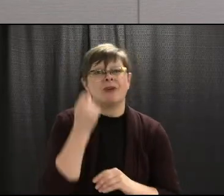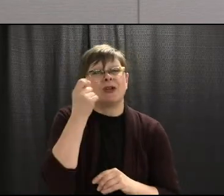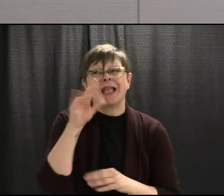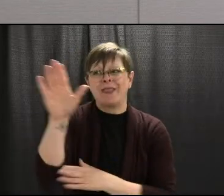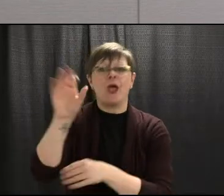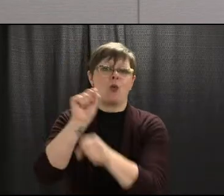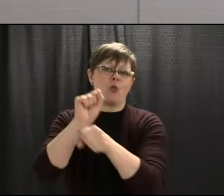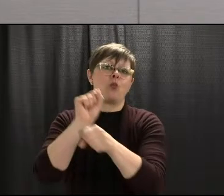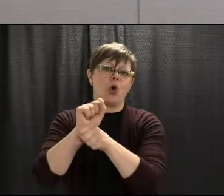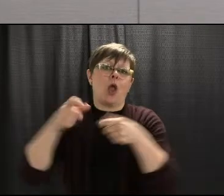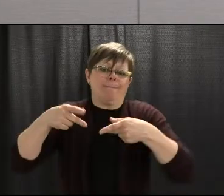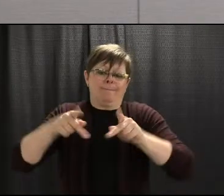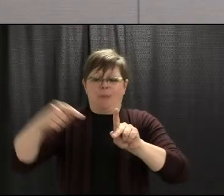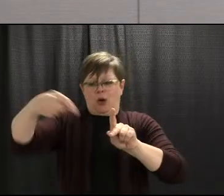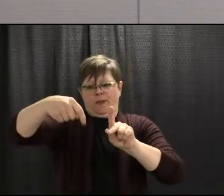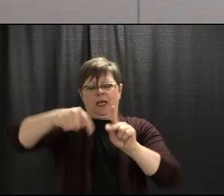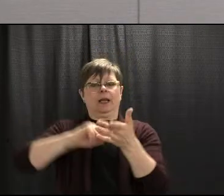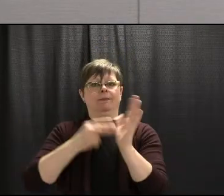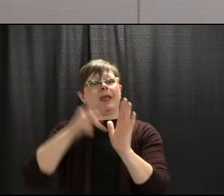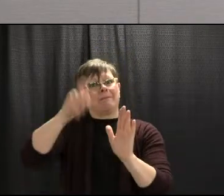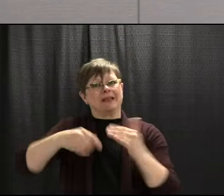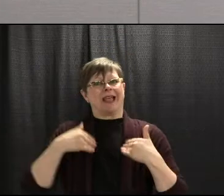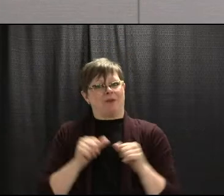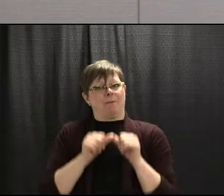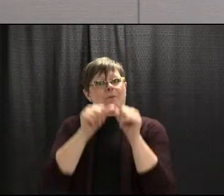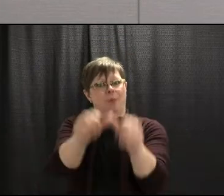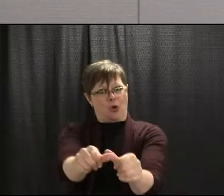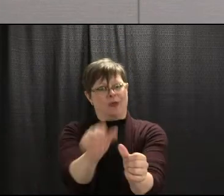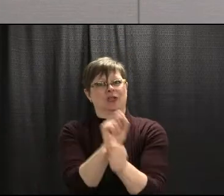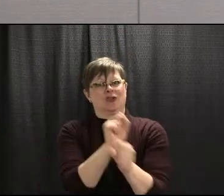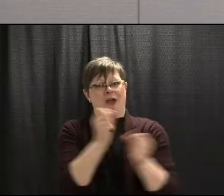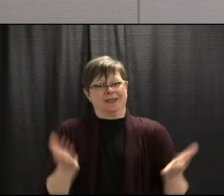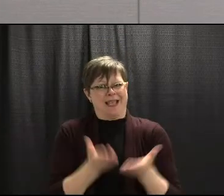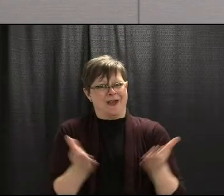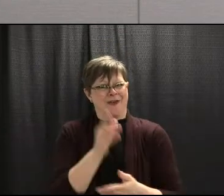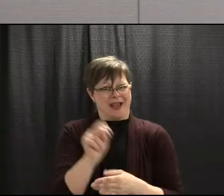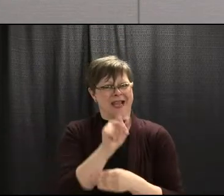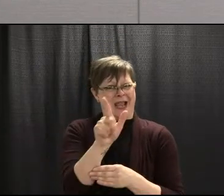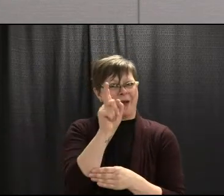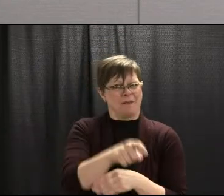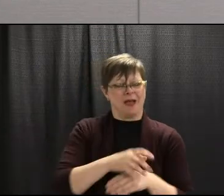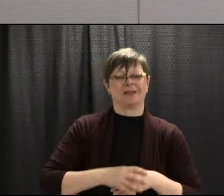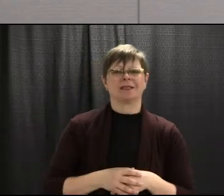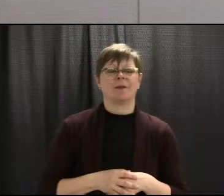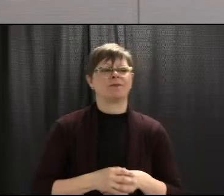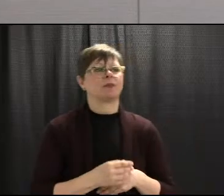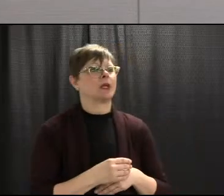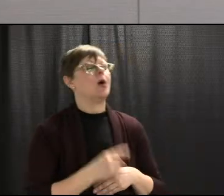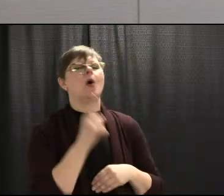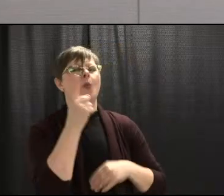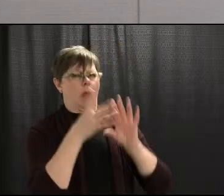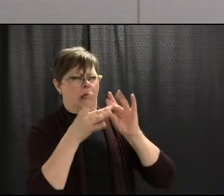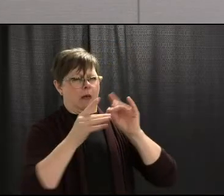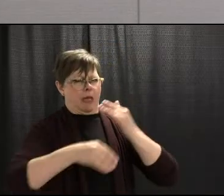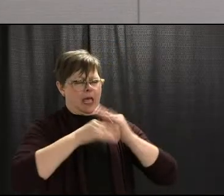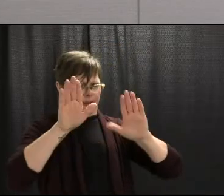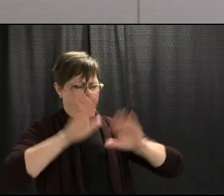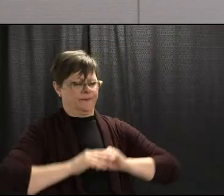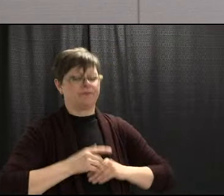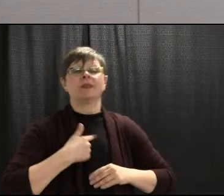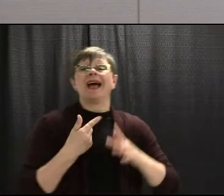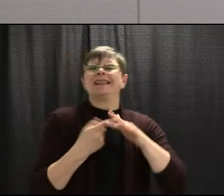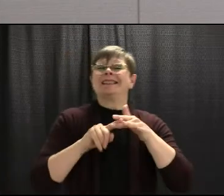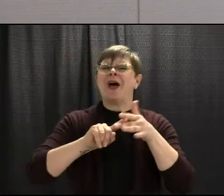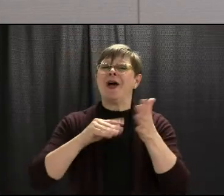permit have to take permanent positions within the healthcare system. Just the comment, one comment. When I started practice and when I